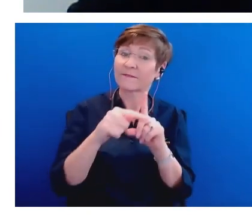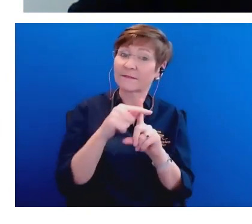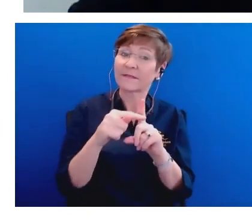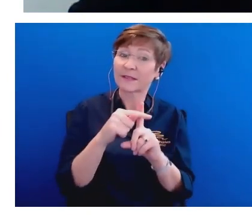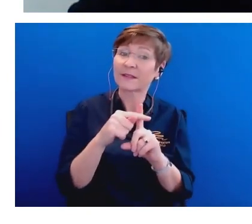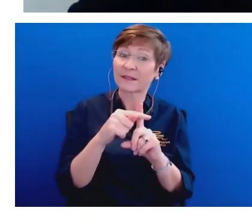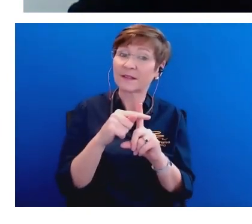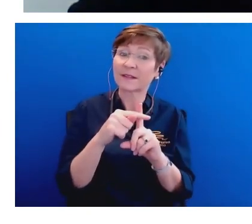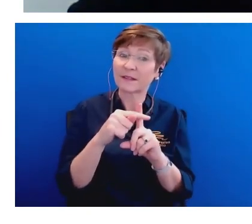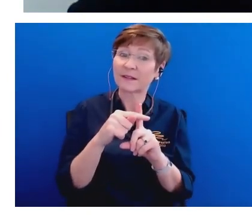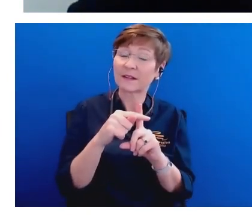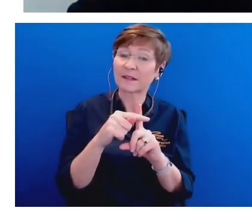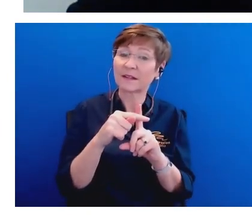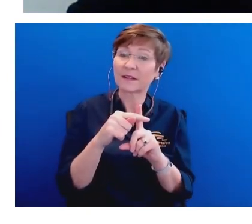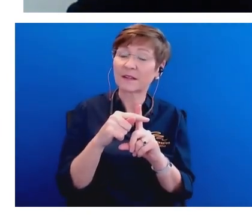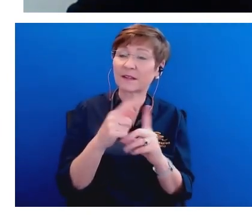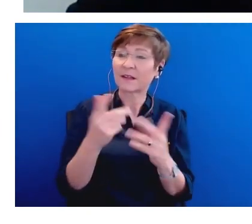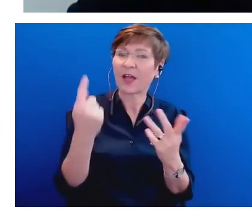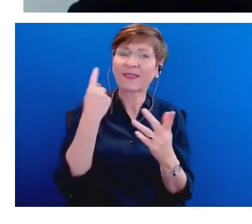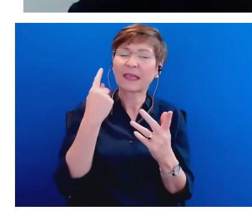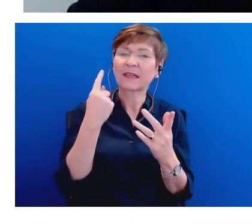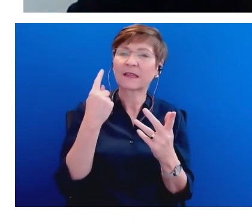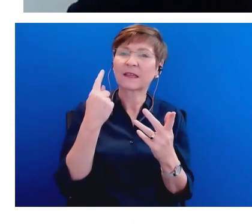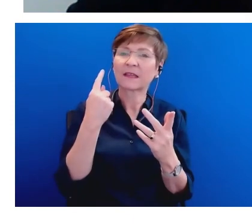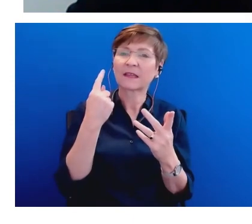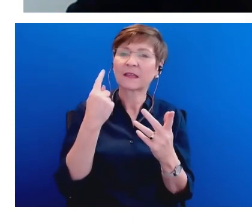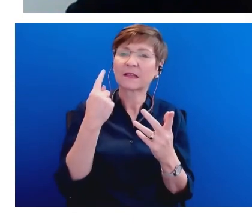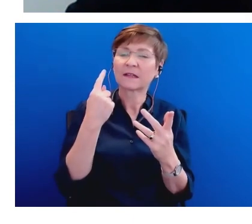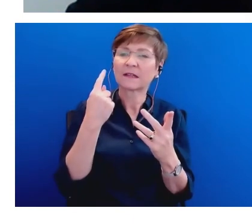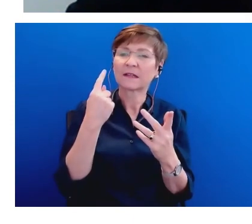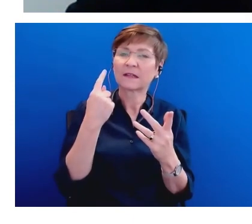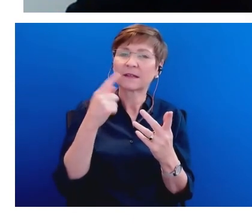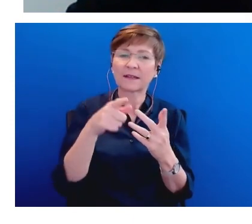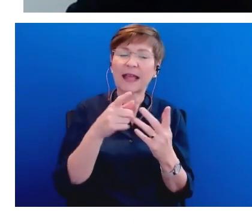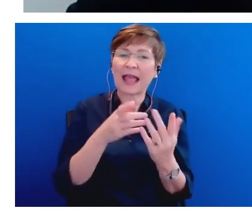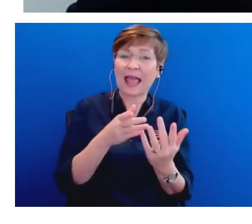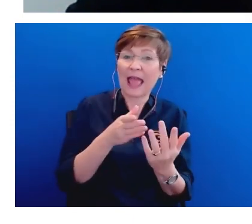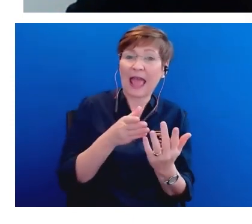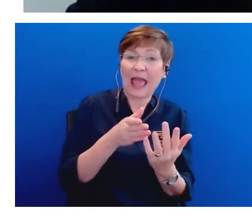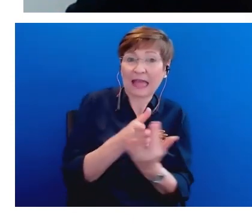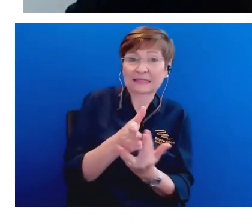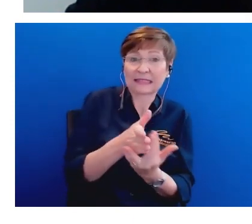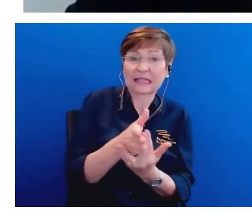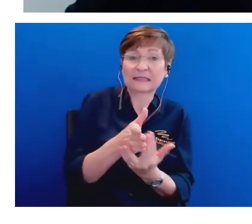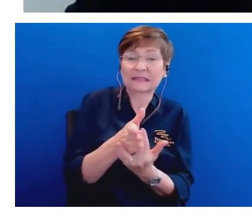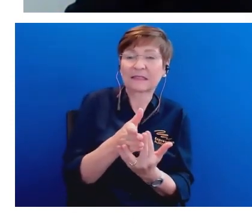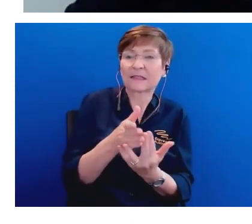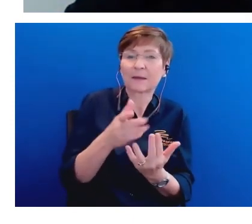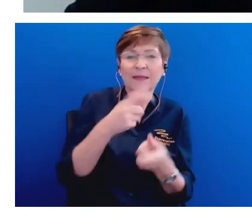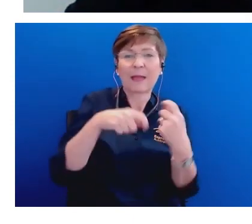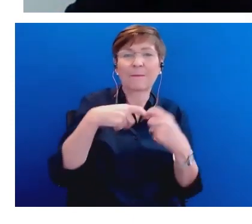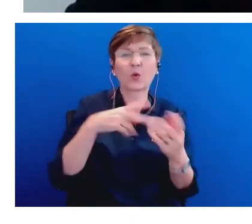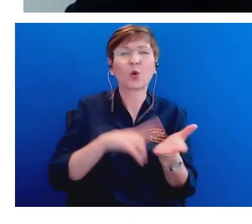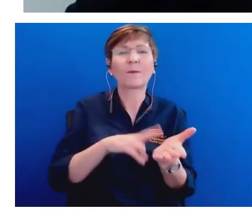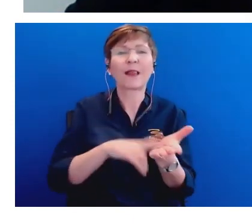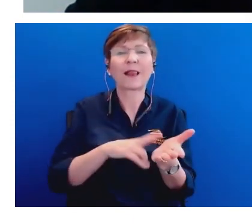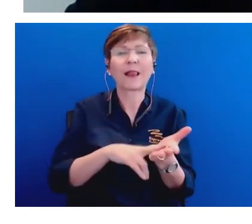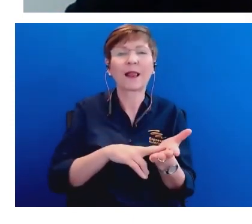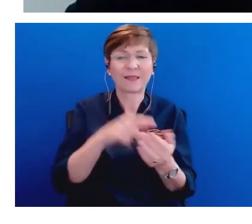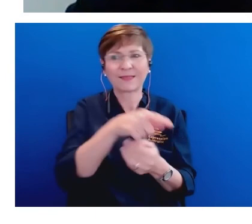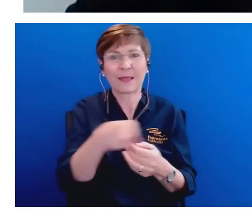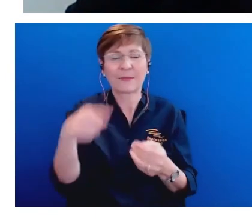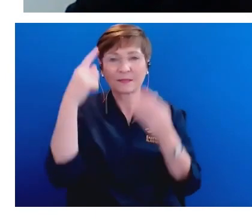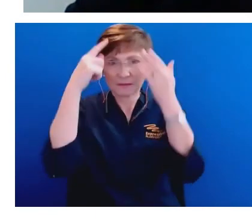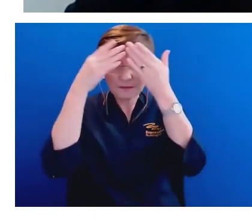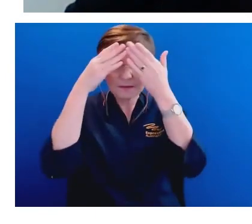web-based access becoming more normal, which can be, more accessible for a lot of people. But if accessibility considerations again aren't